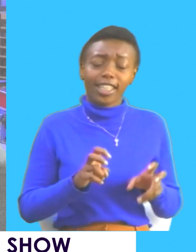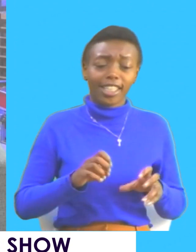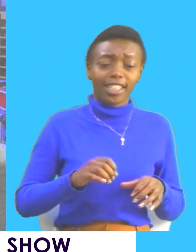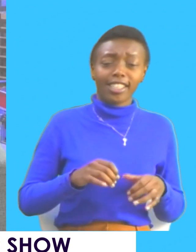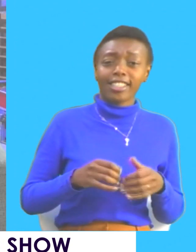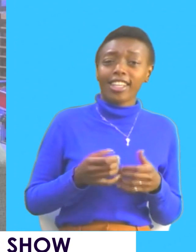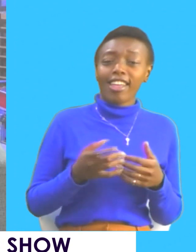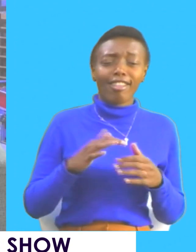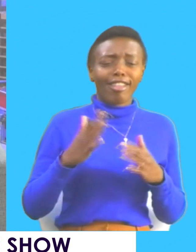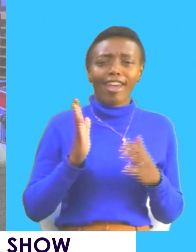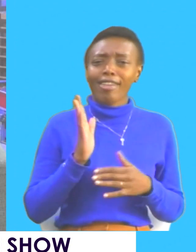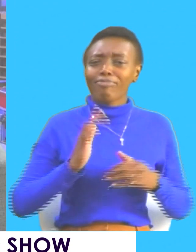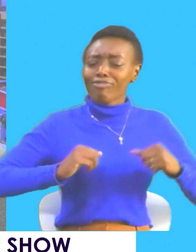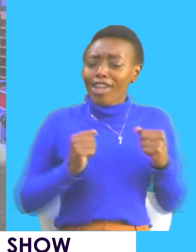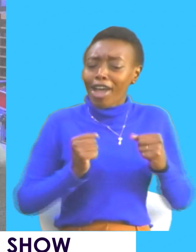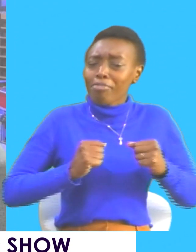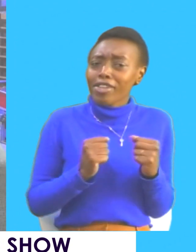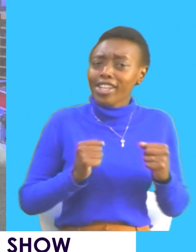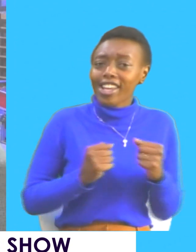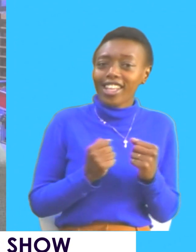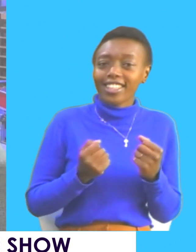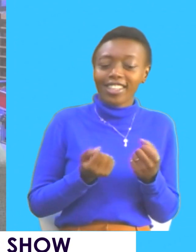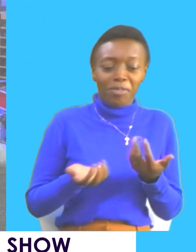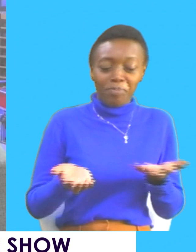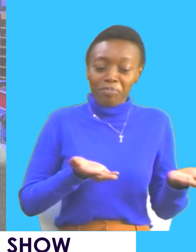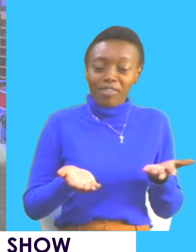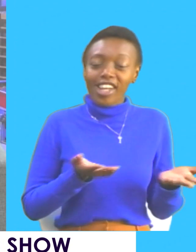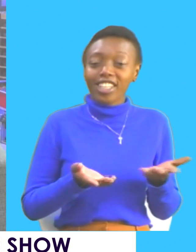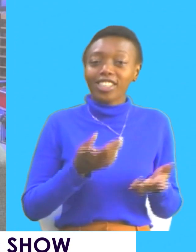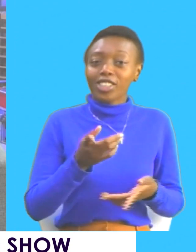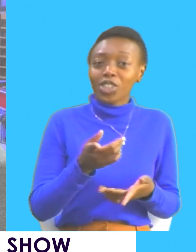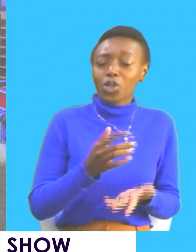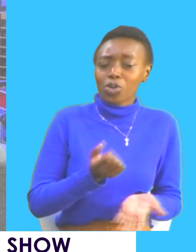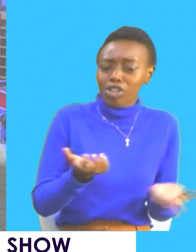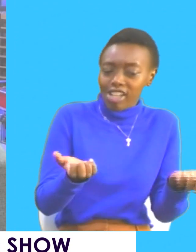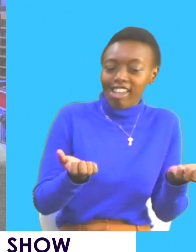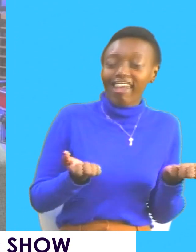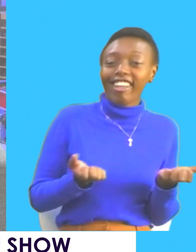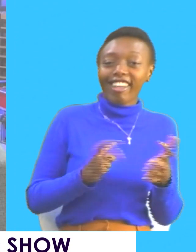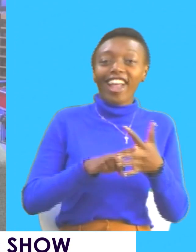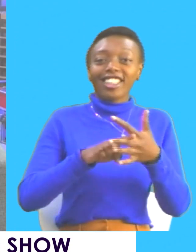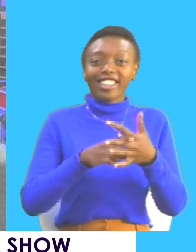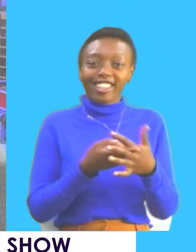joy for where you're supposed to be. Start getting that excitement.